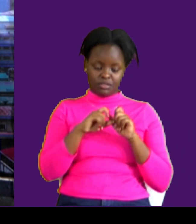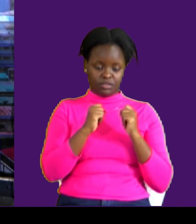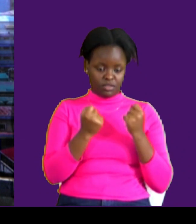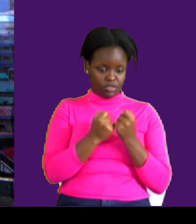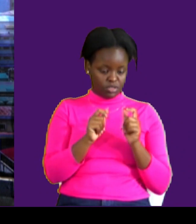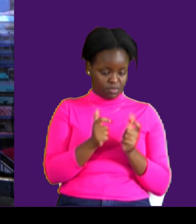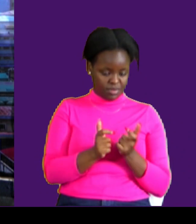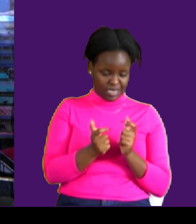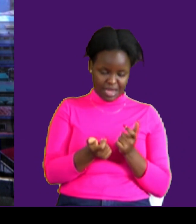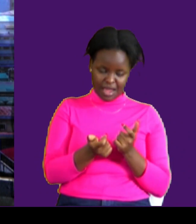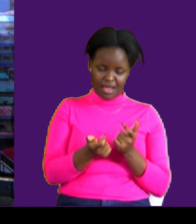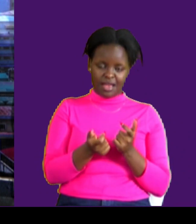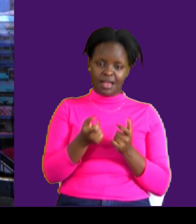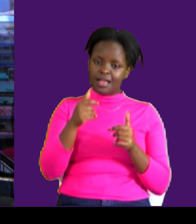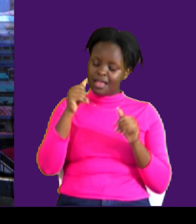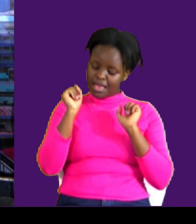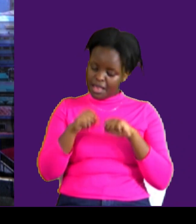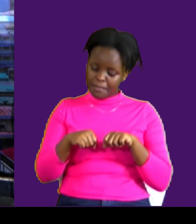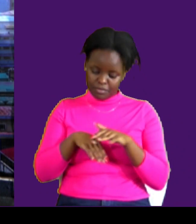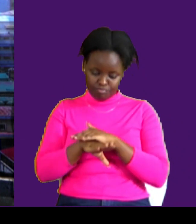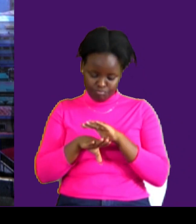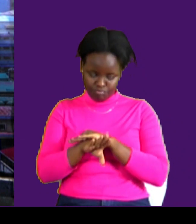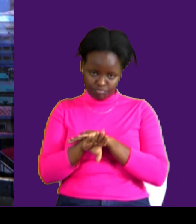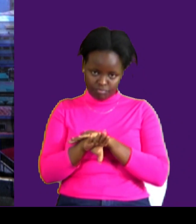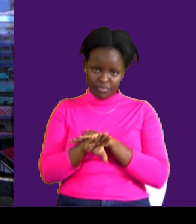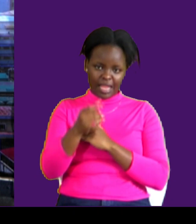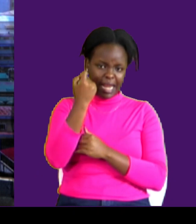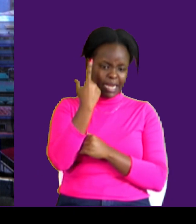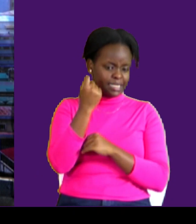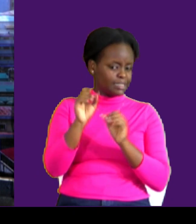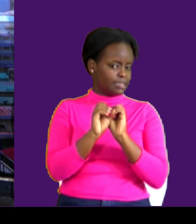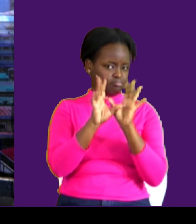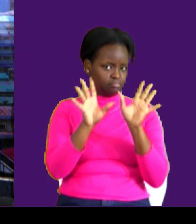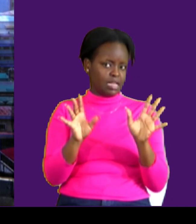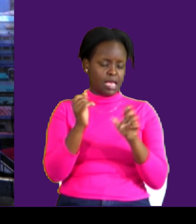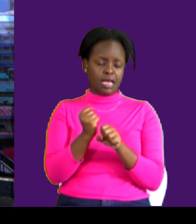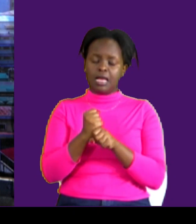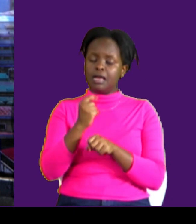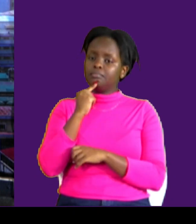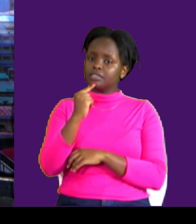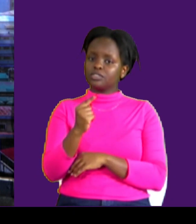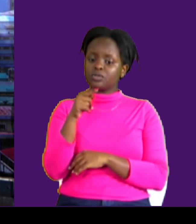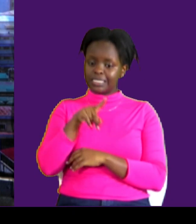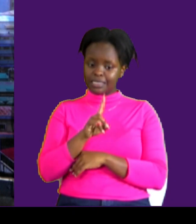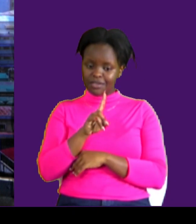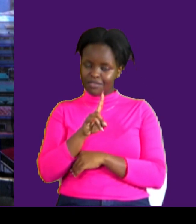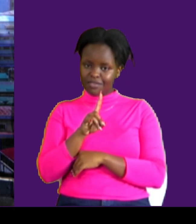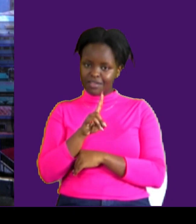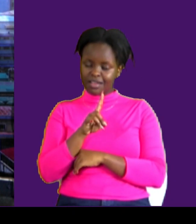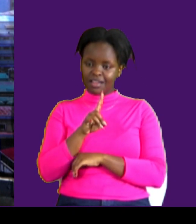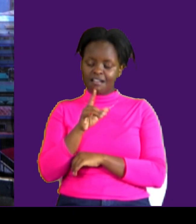or somewhere else, is able to access and is able to understand. That will make sure that you are not